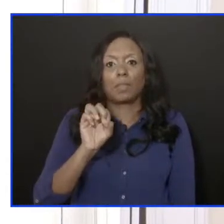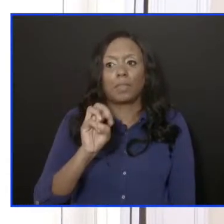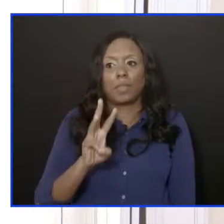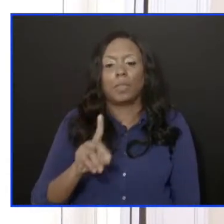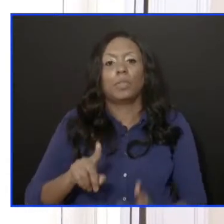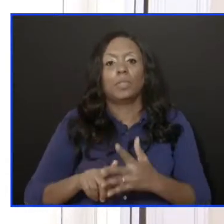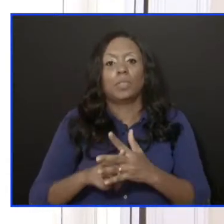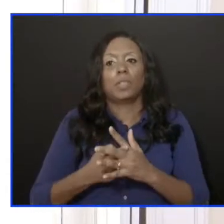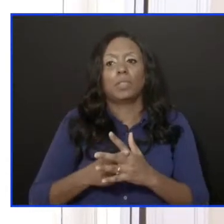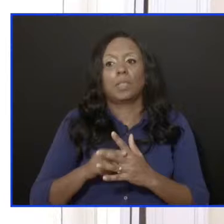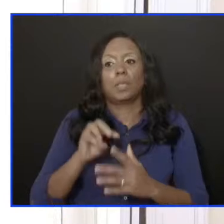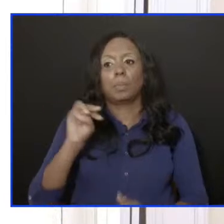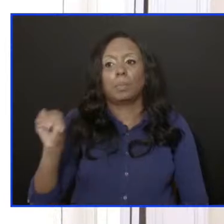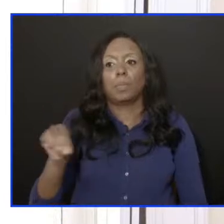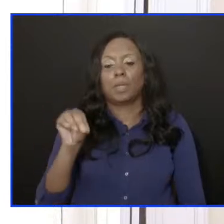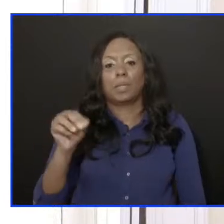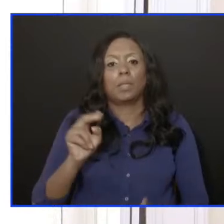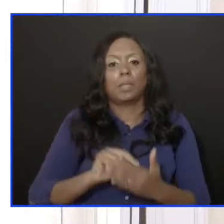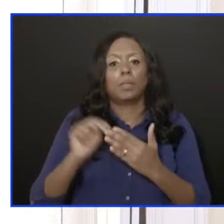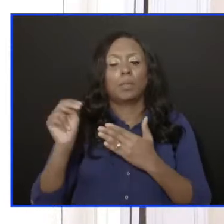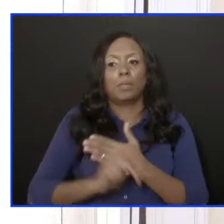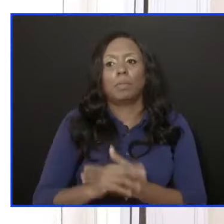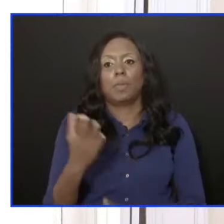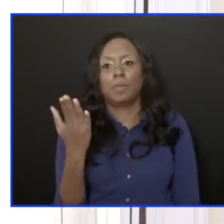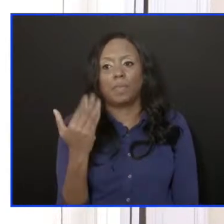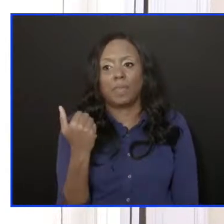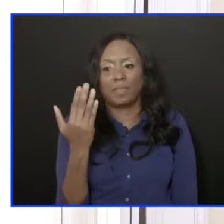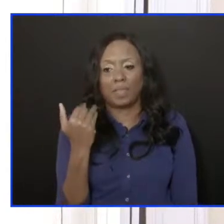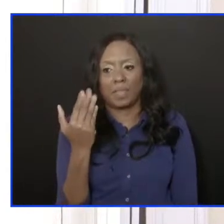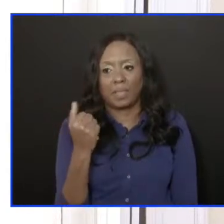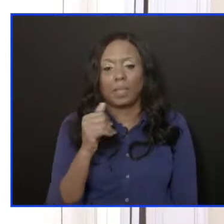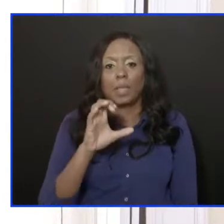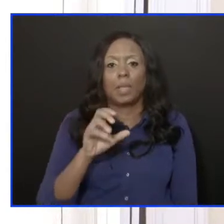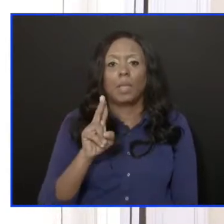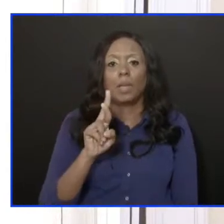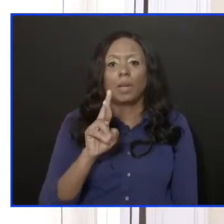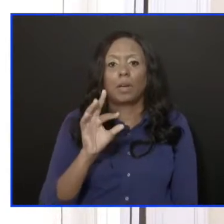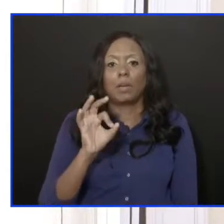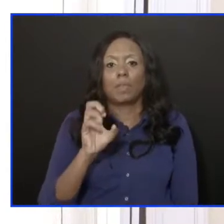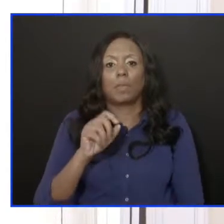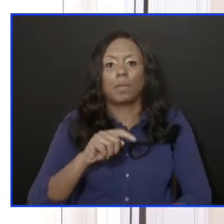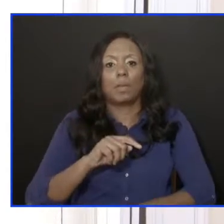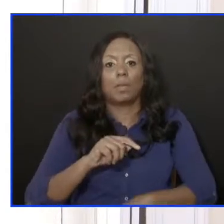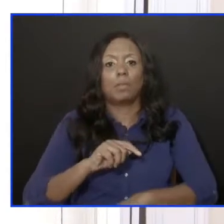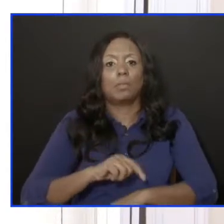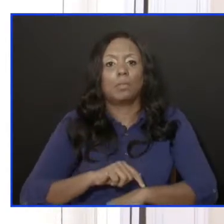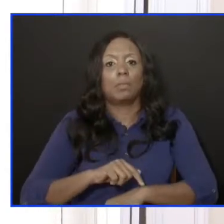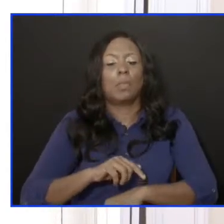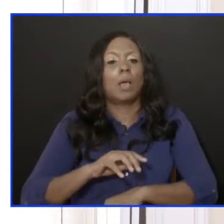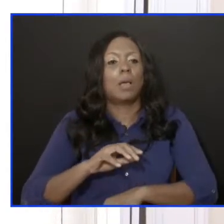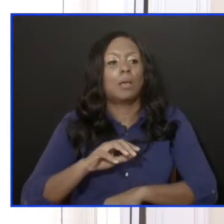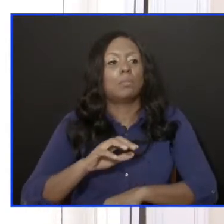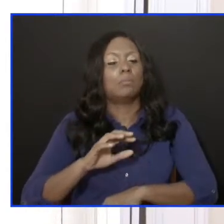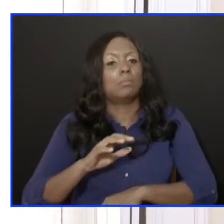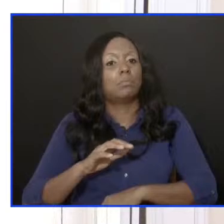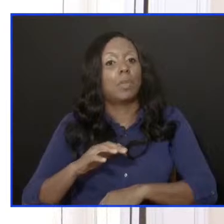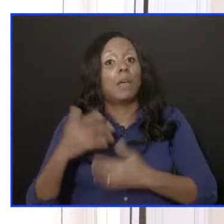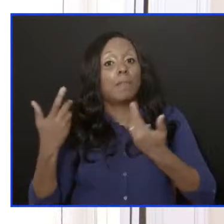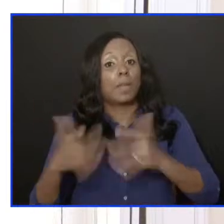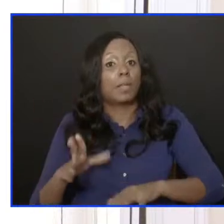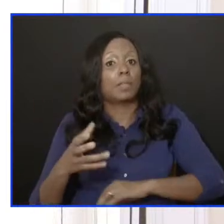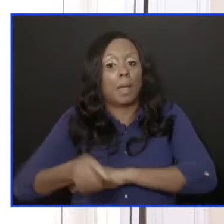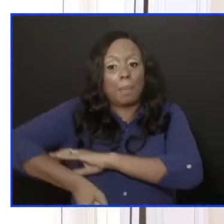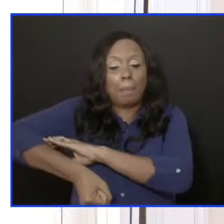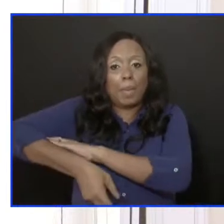as of Monday, the 15th of November, I believe, that the curfew will move from 9 p.m. until midnight.